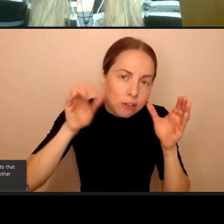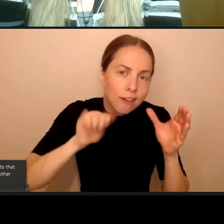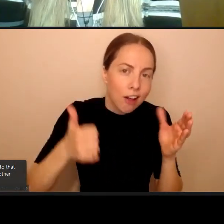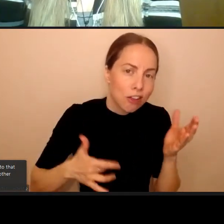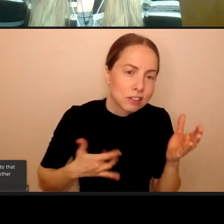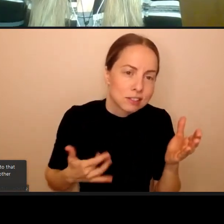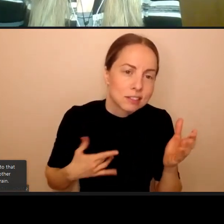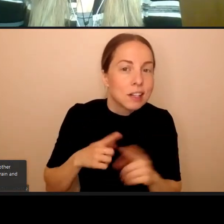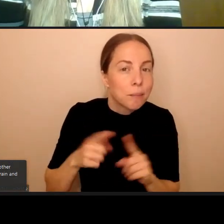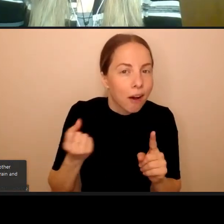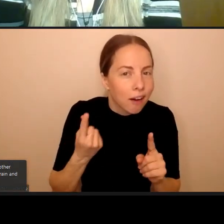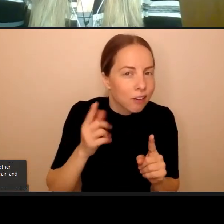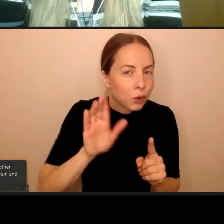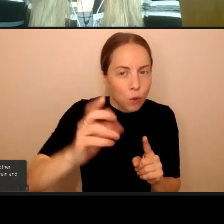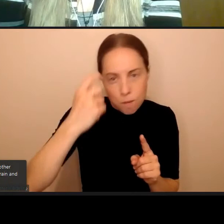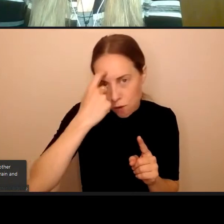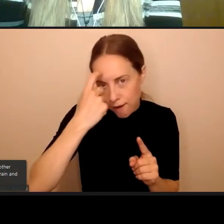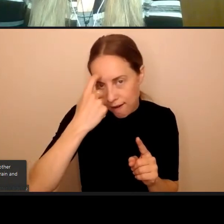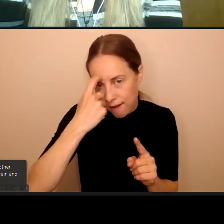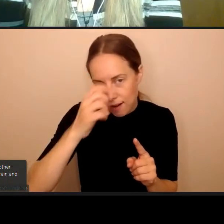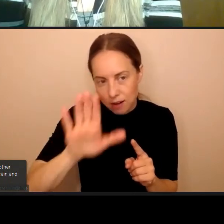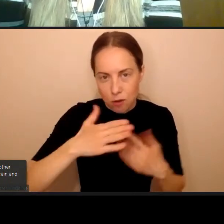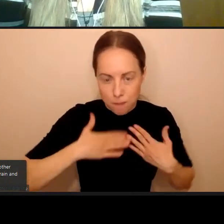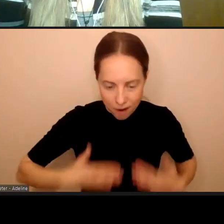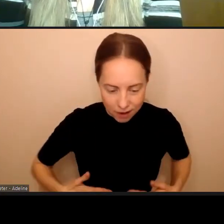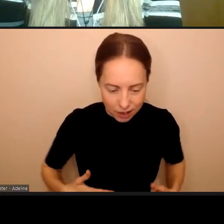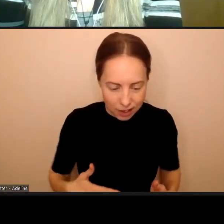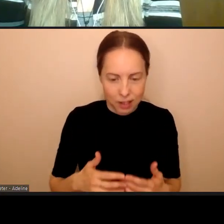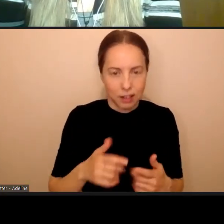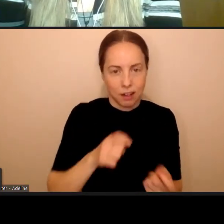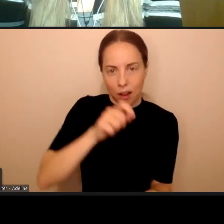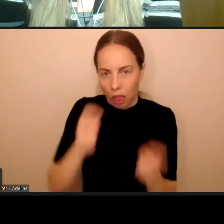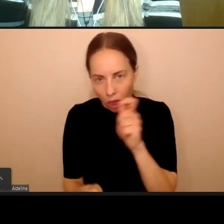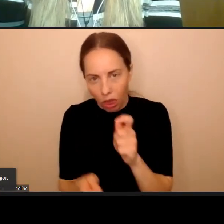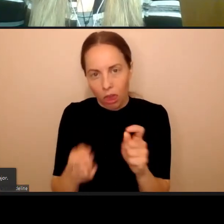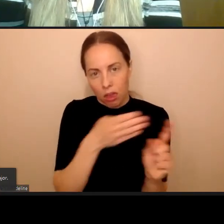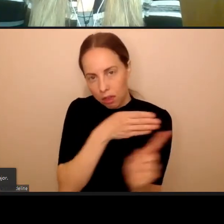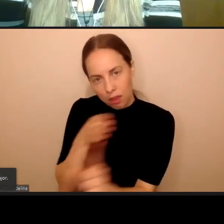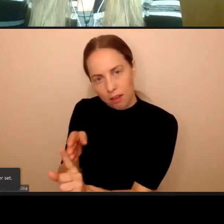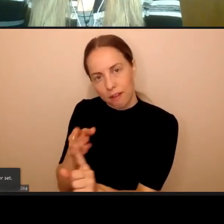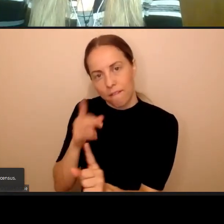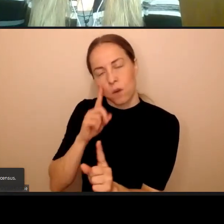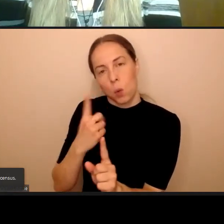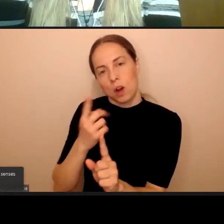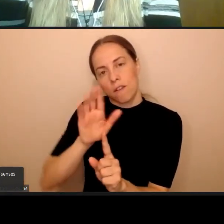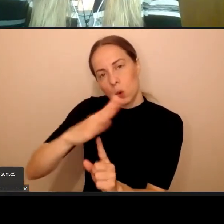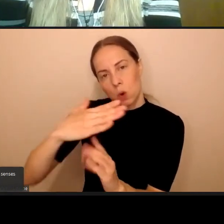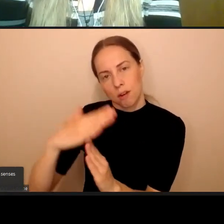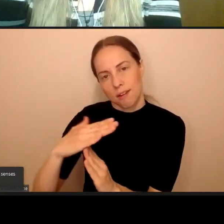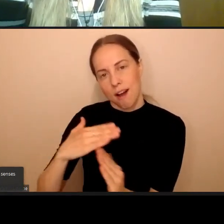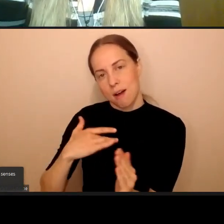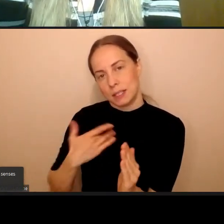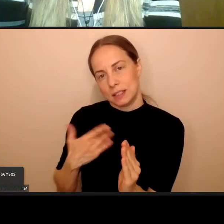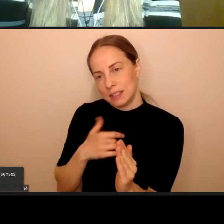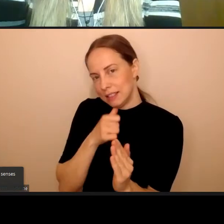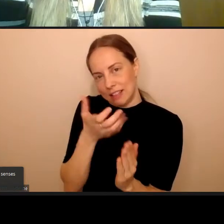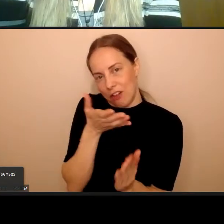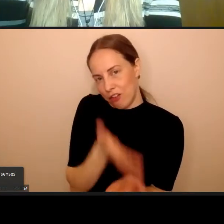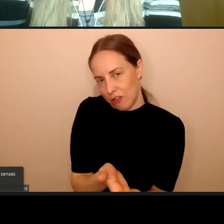our brain and our mind and our body is compensating for one of the major senses that isn't active and not there.